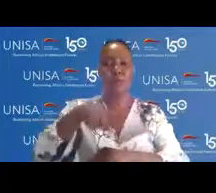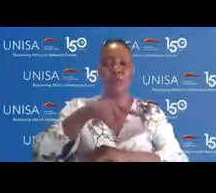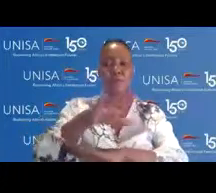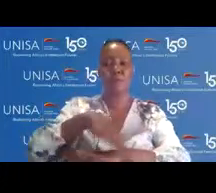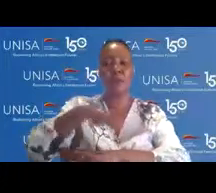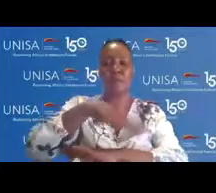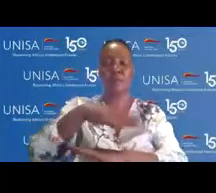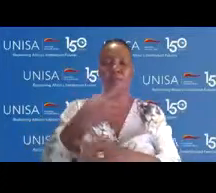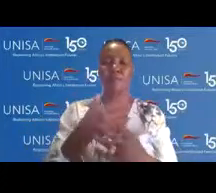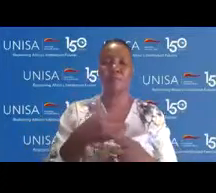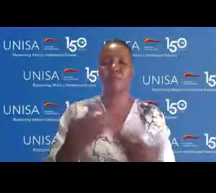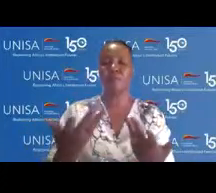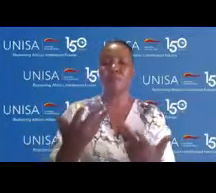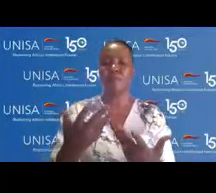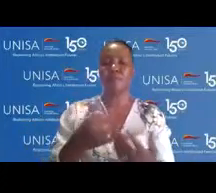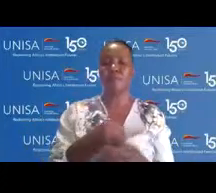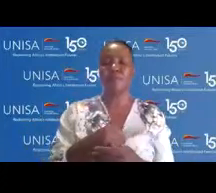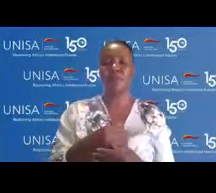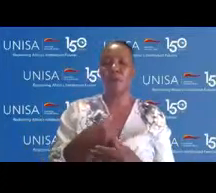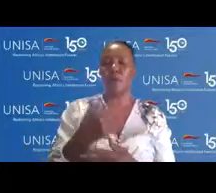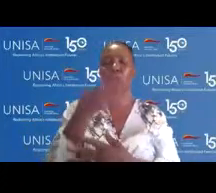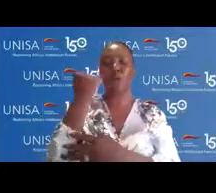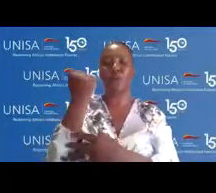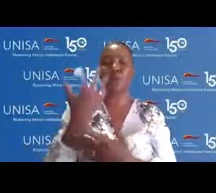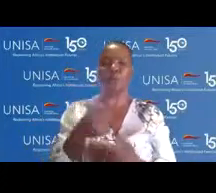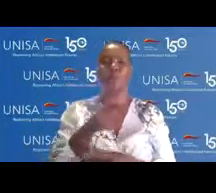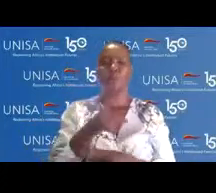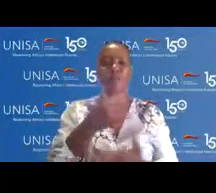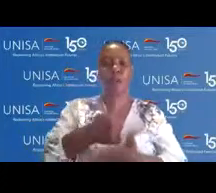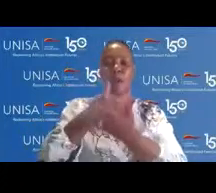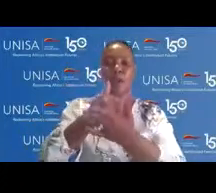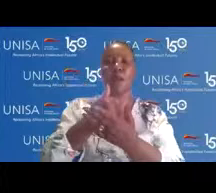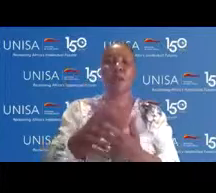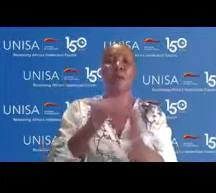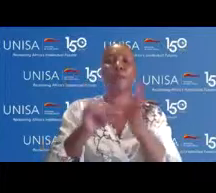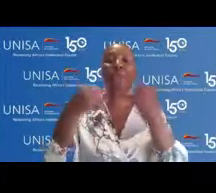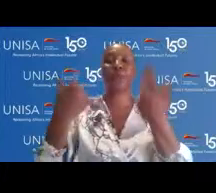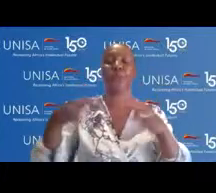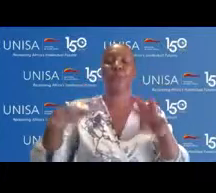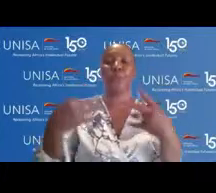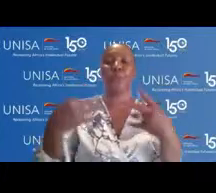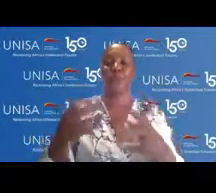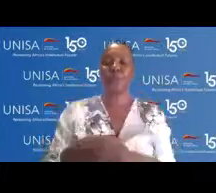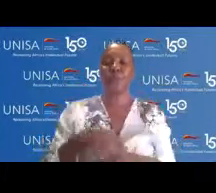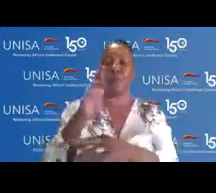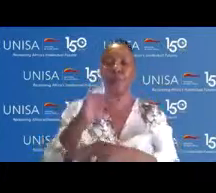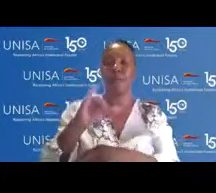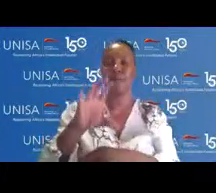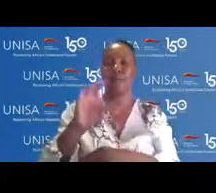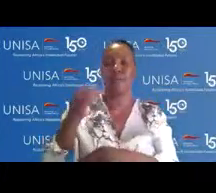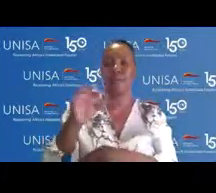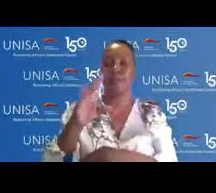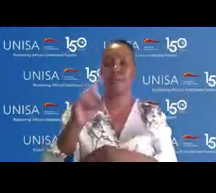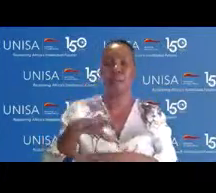know that, oh, this can actually help me. But then very importantly, Richard's just going to briefly show you guys the basic skills